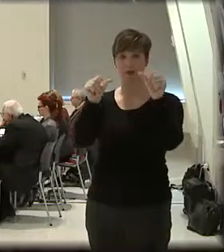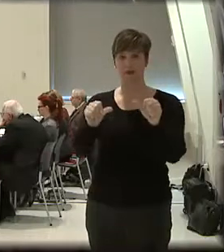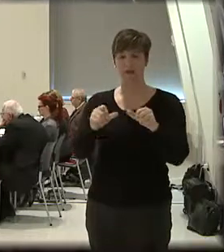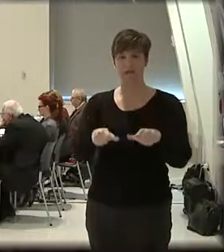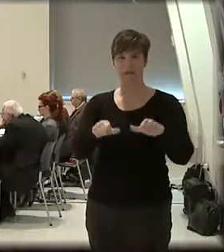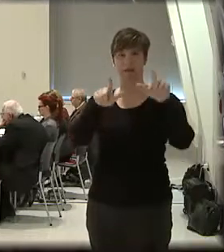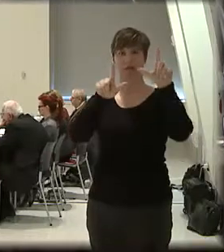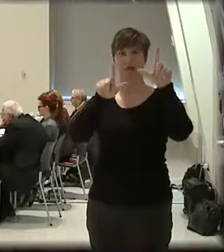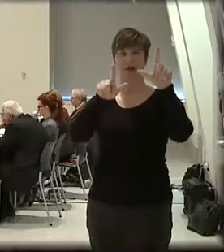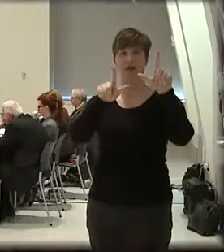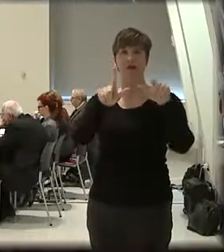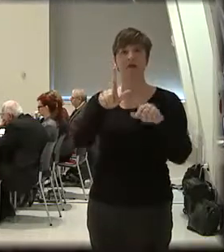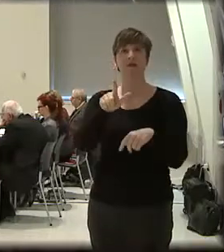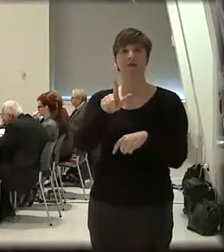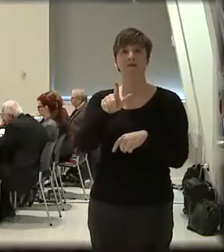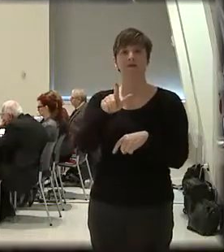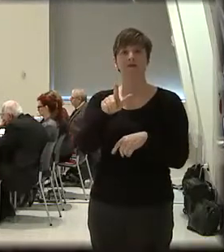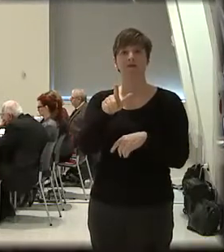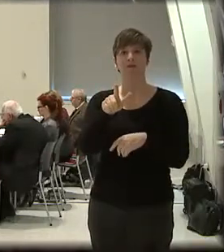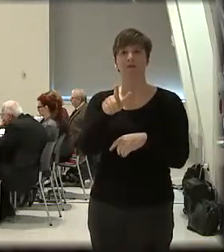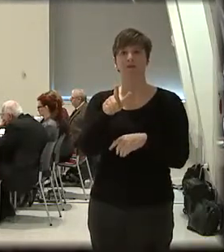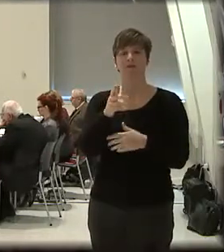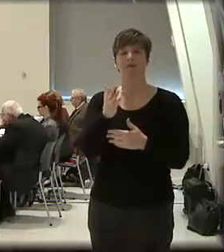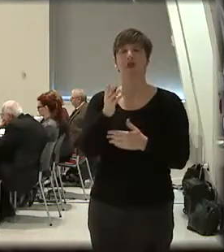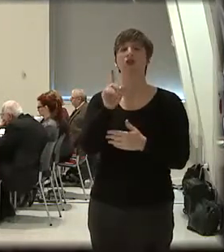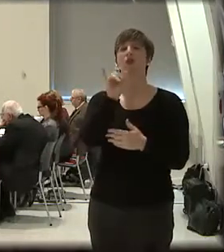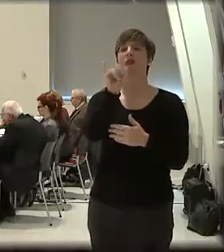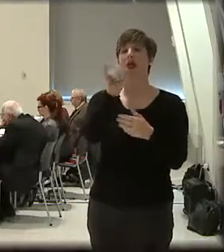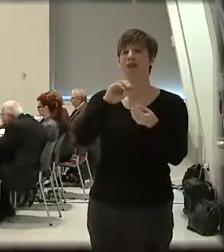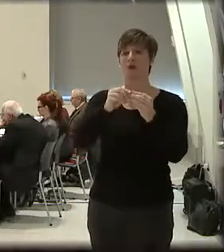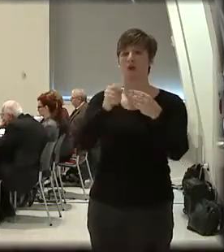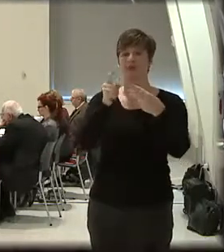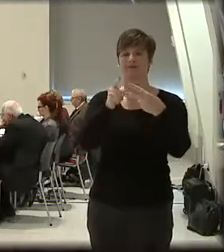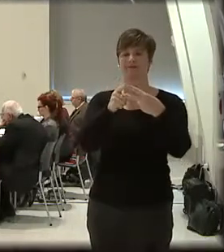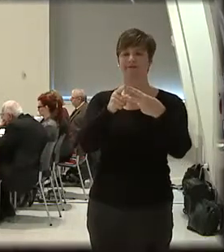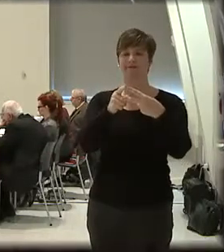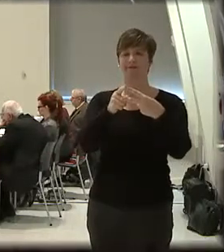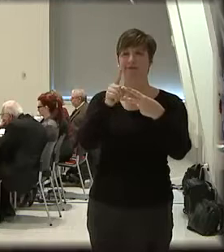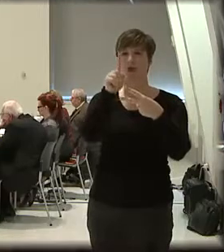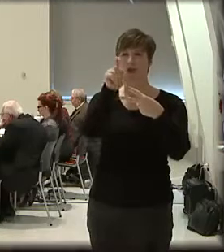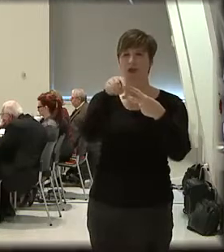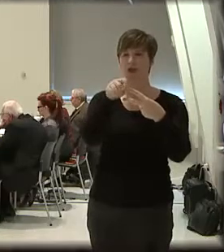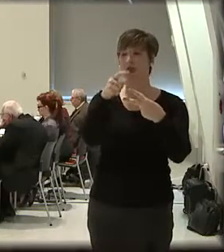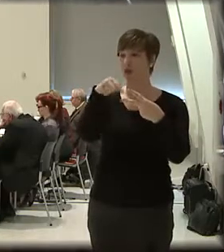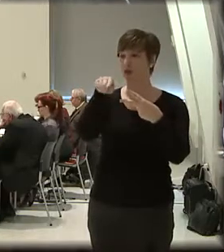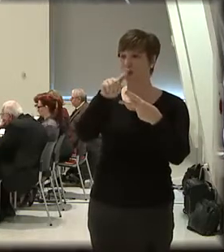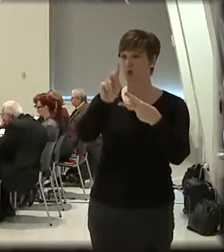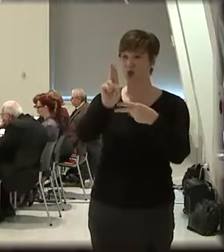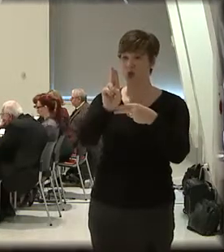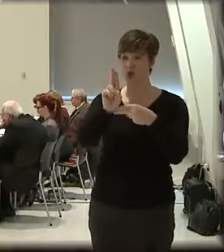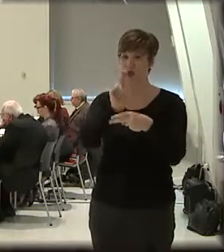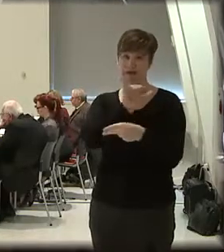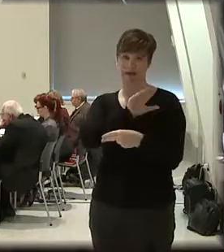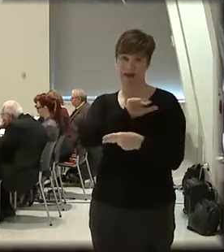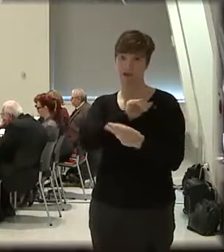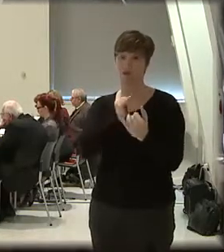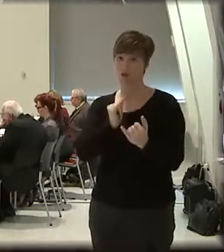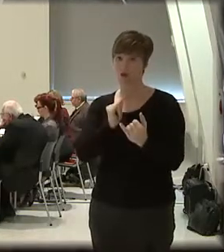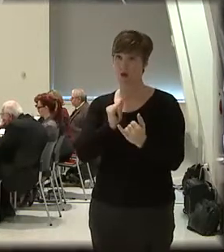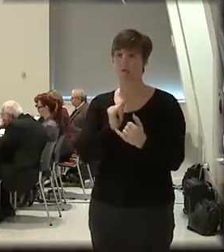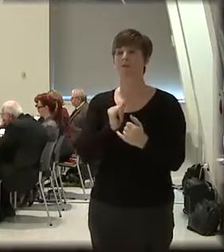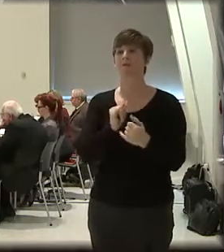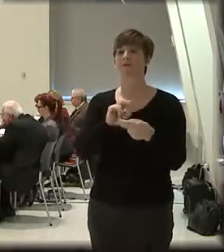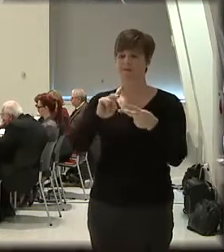or come up? So that's question number one, and that's to those of you who use the cameras in your